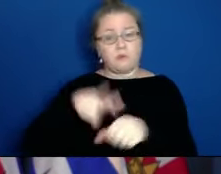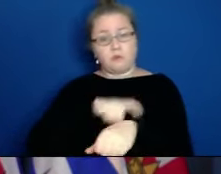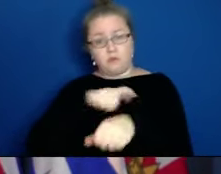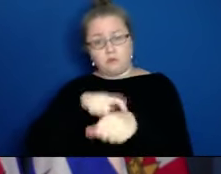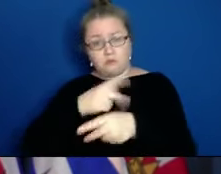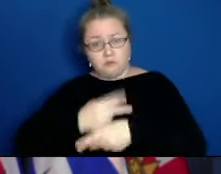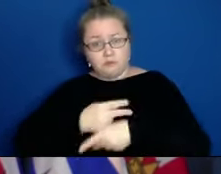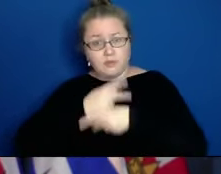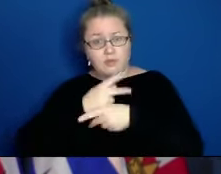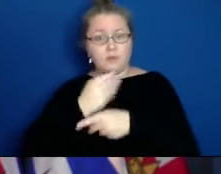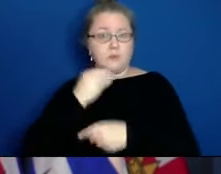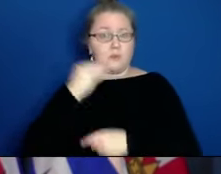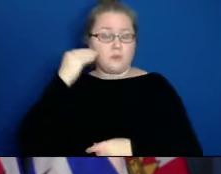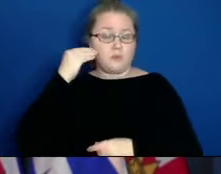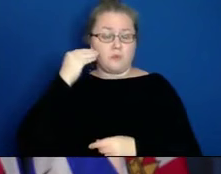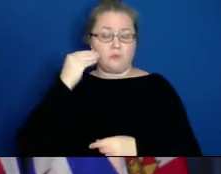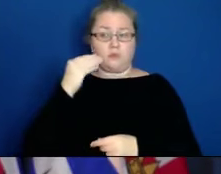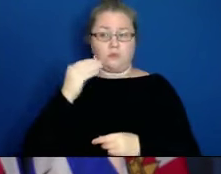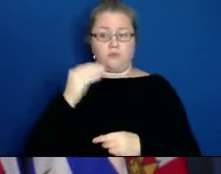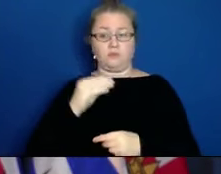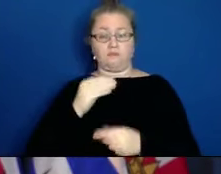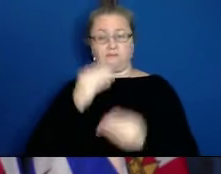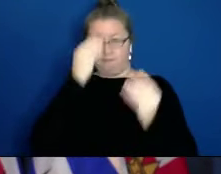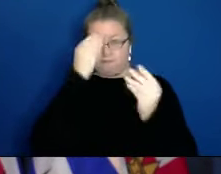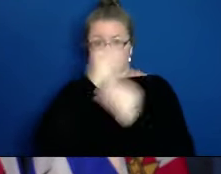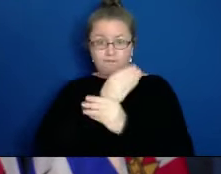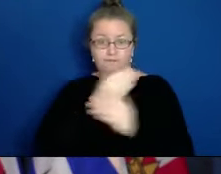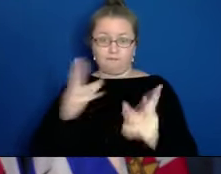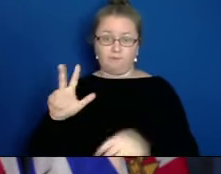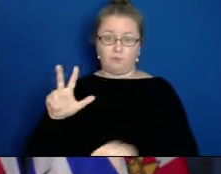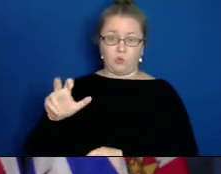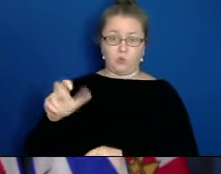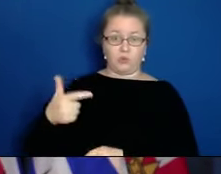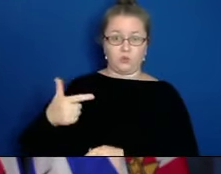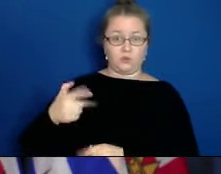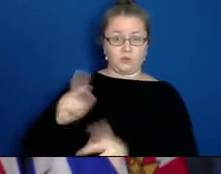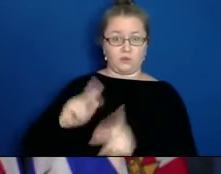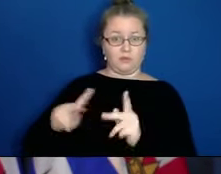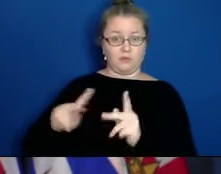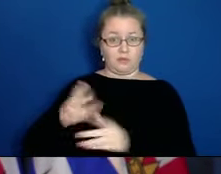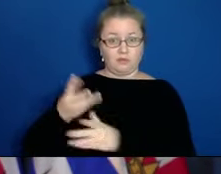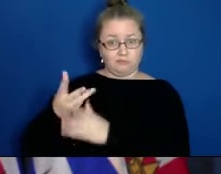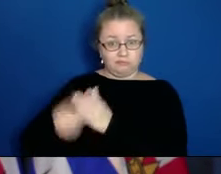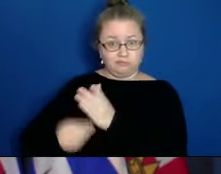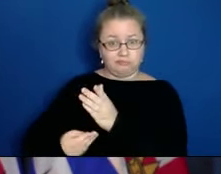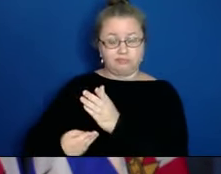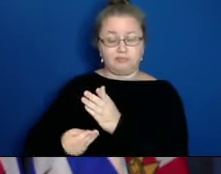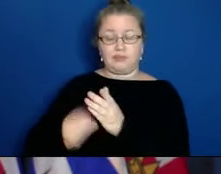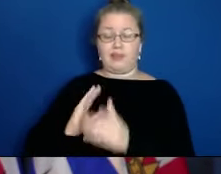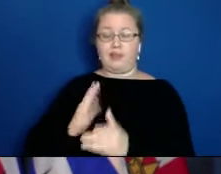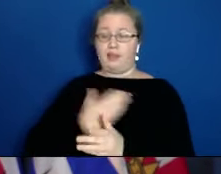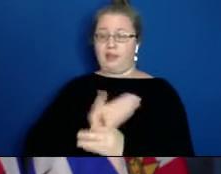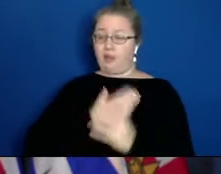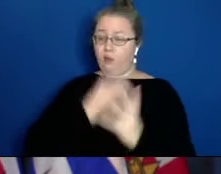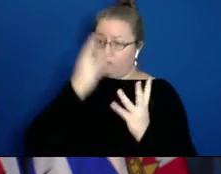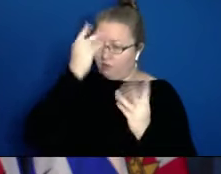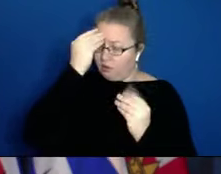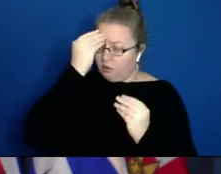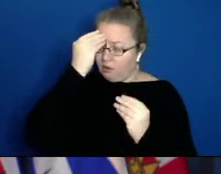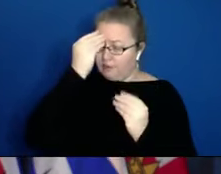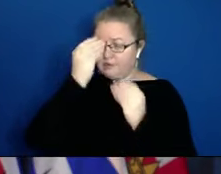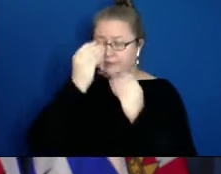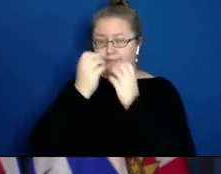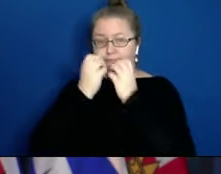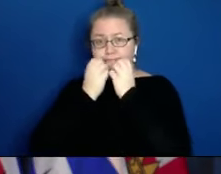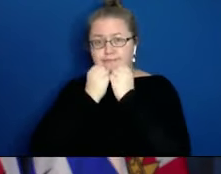those who've lost loved ones in this pandemic, our profound thoughts at their loss,